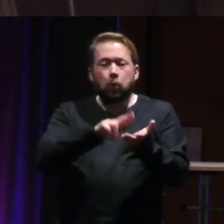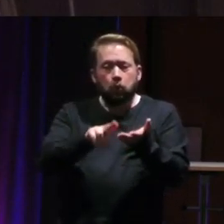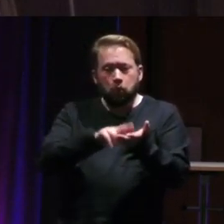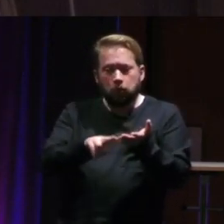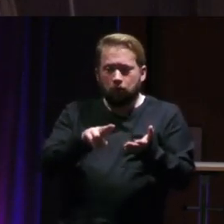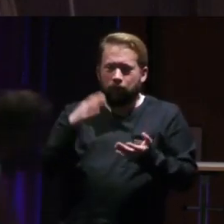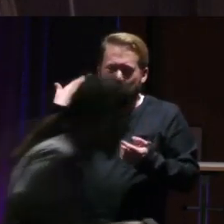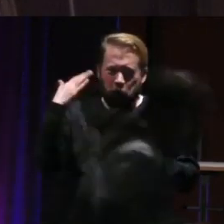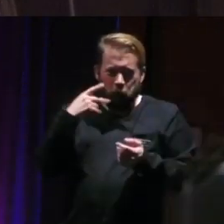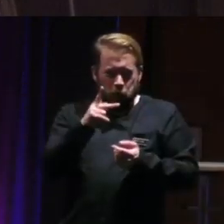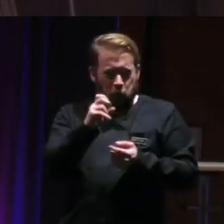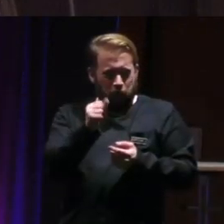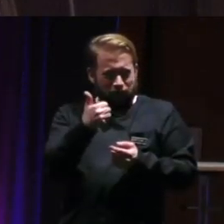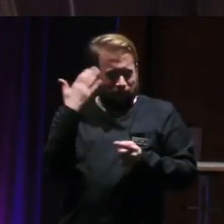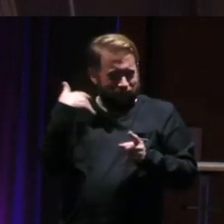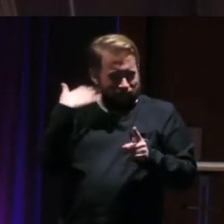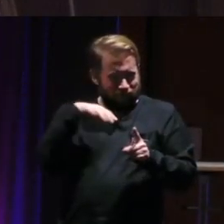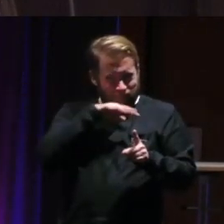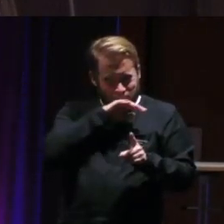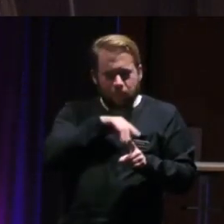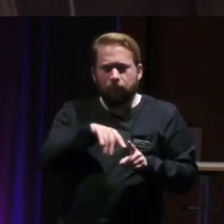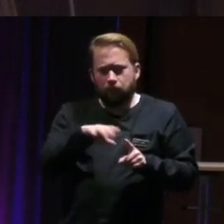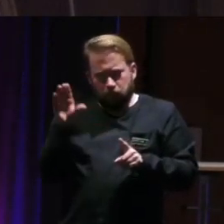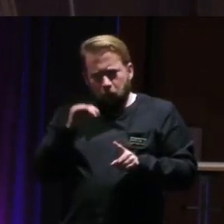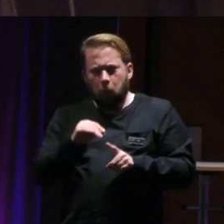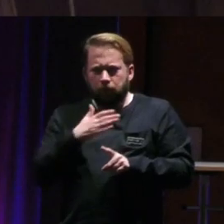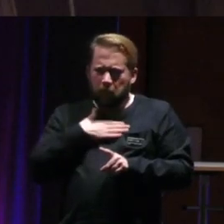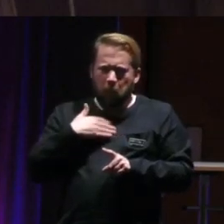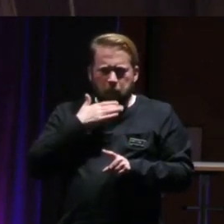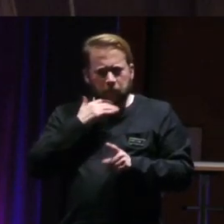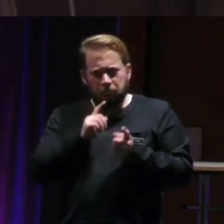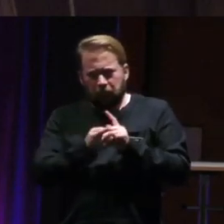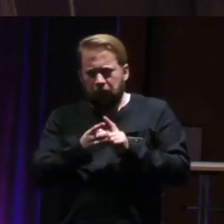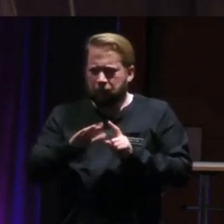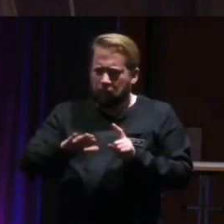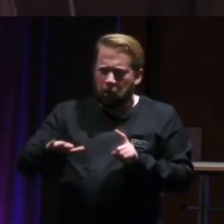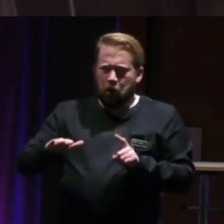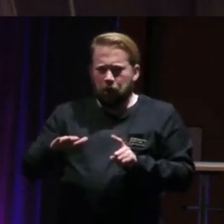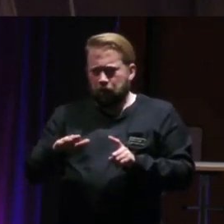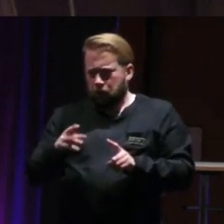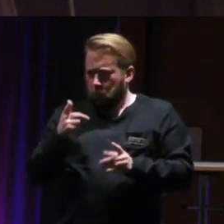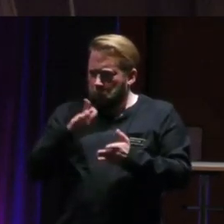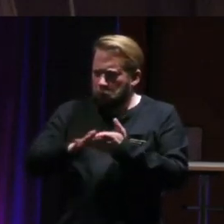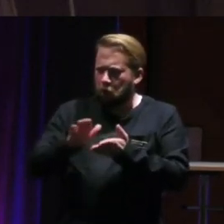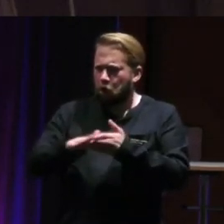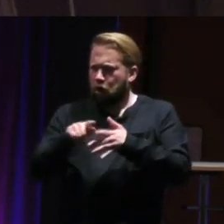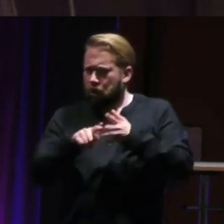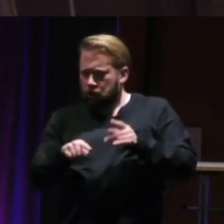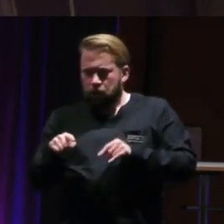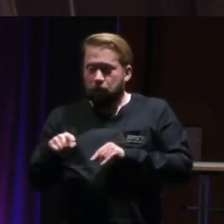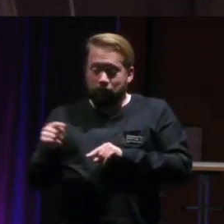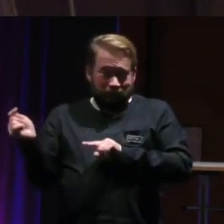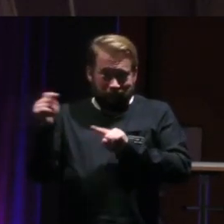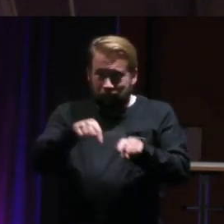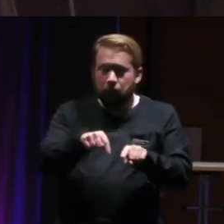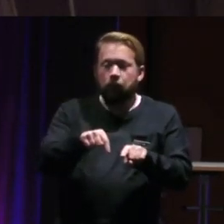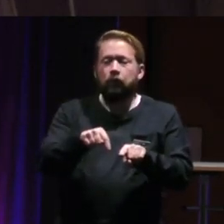to speak that their kids were tortured. And around 300 people were there listening to them, and even